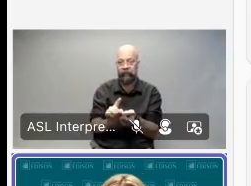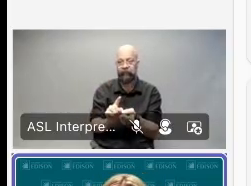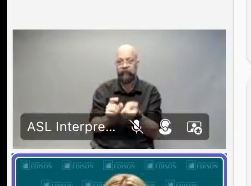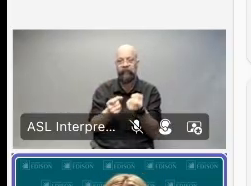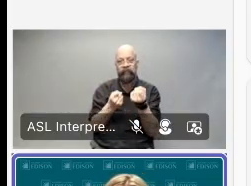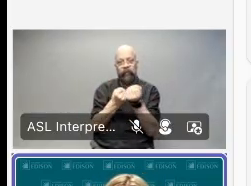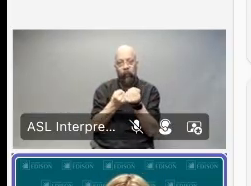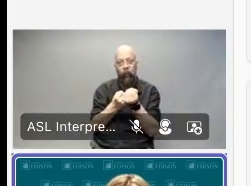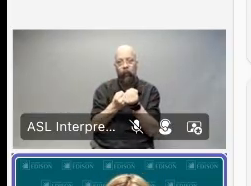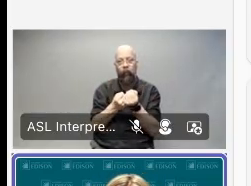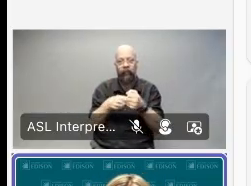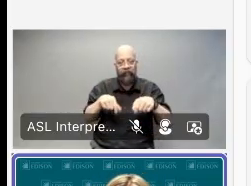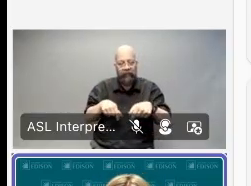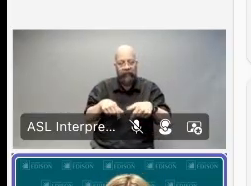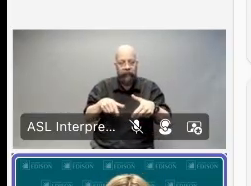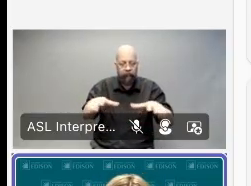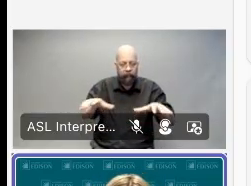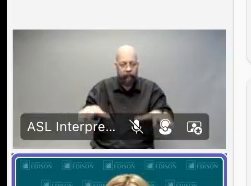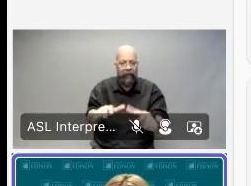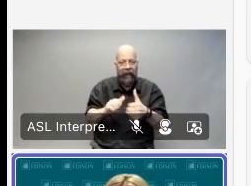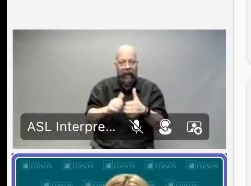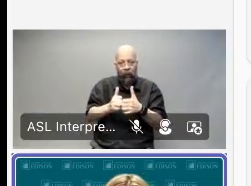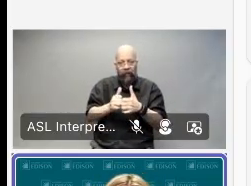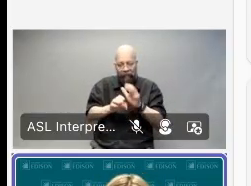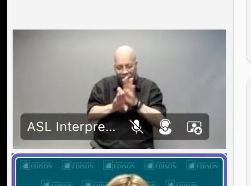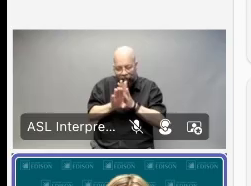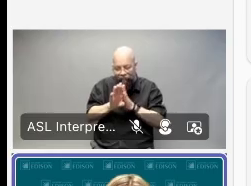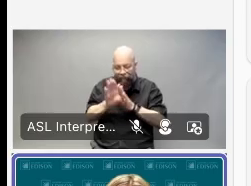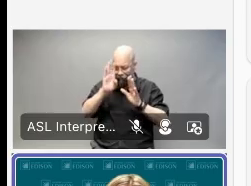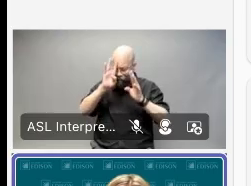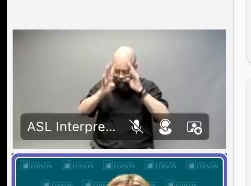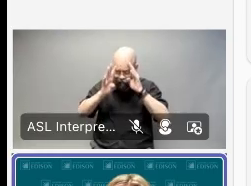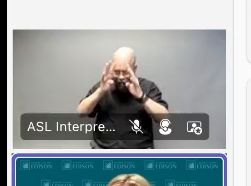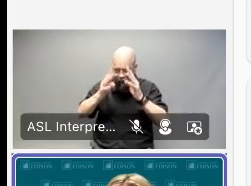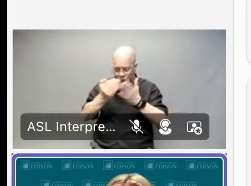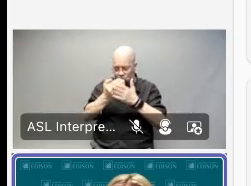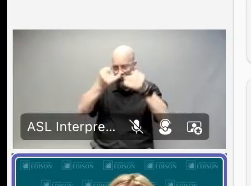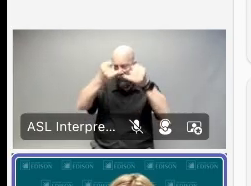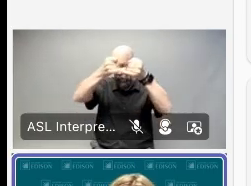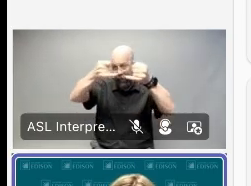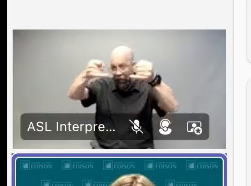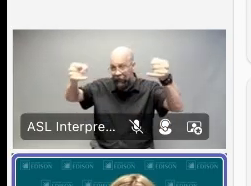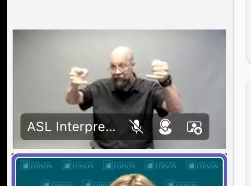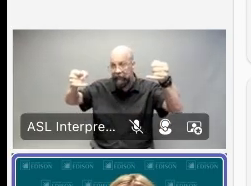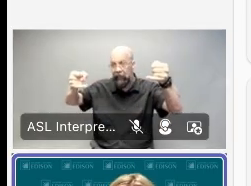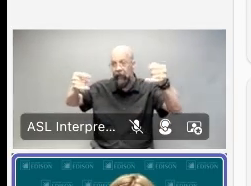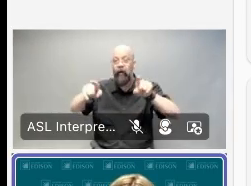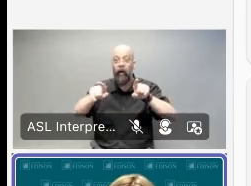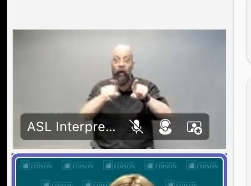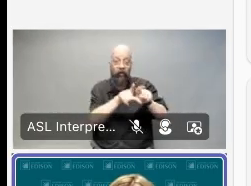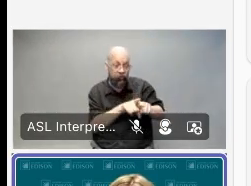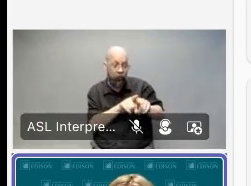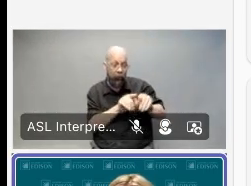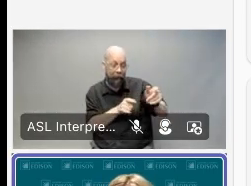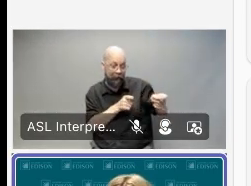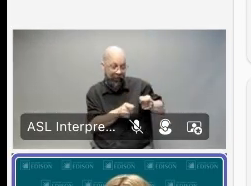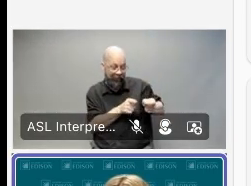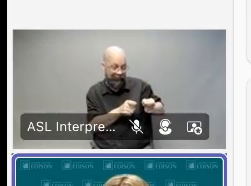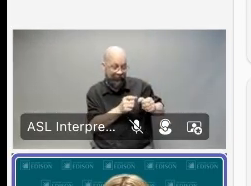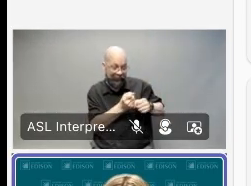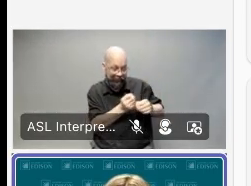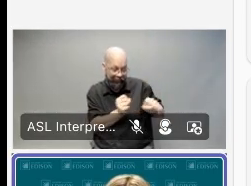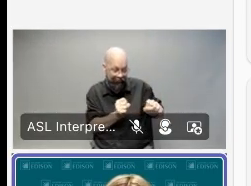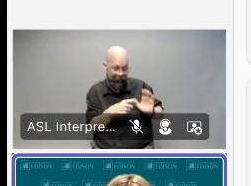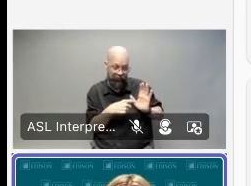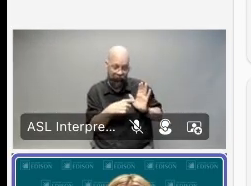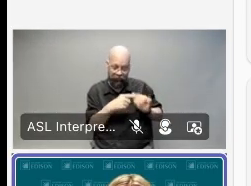guide how new lines are being constructed and designed and permitted and operated, while balancing safety, reliability, and